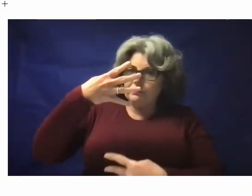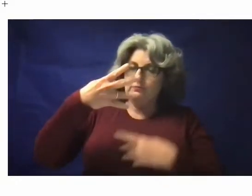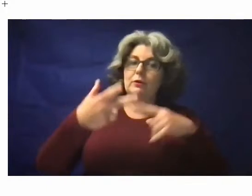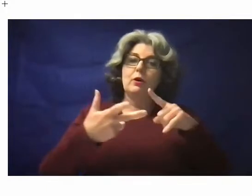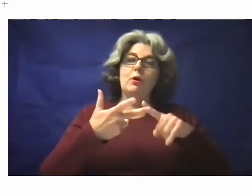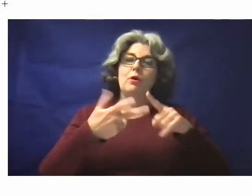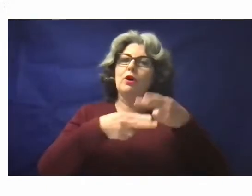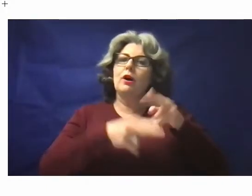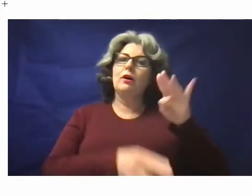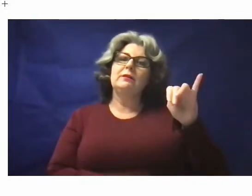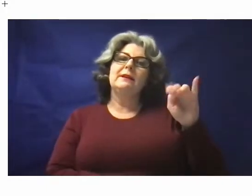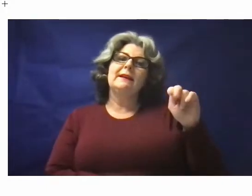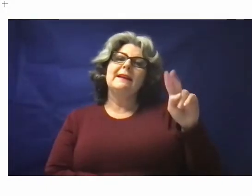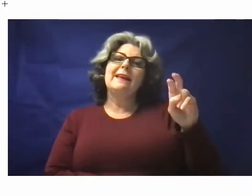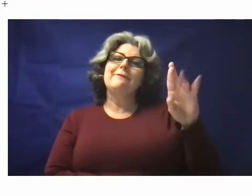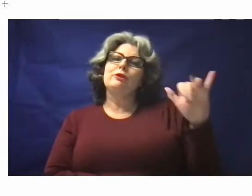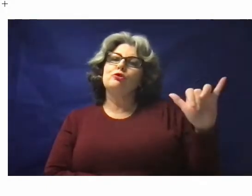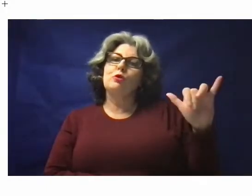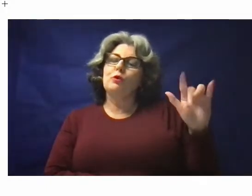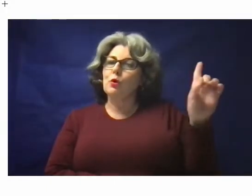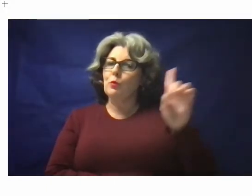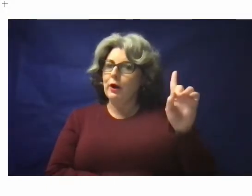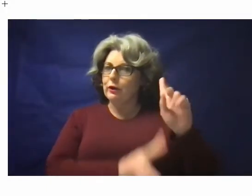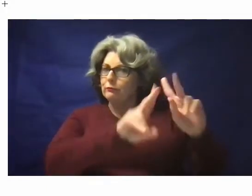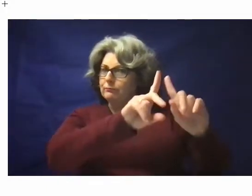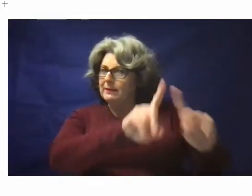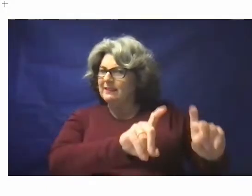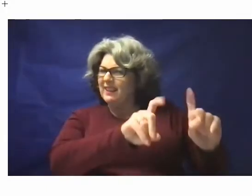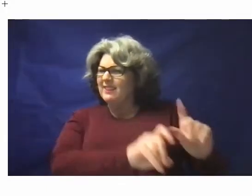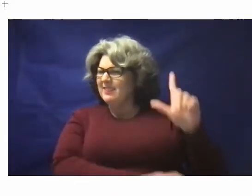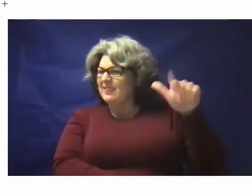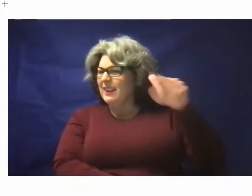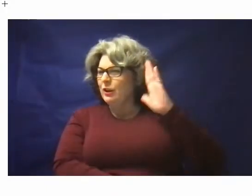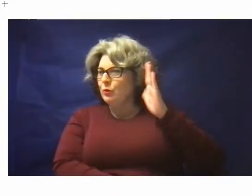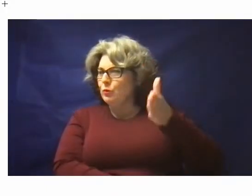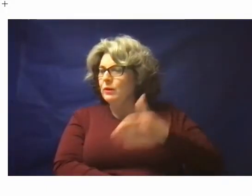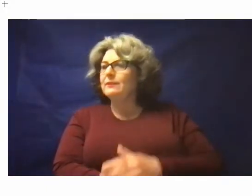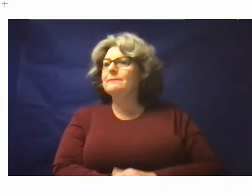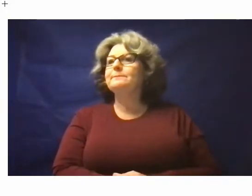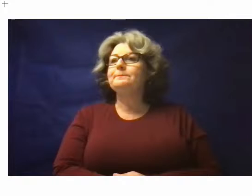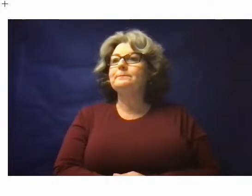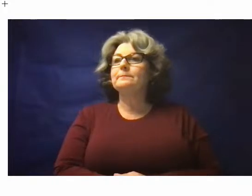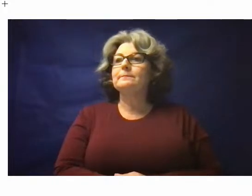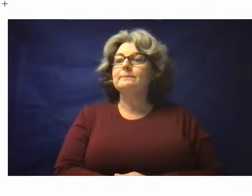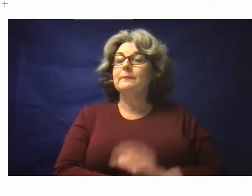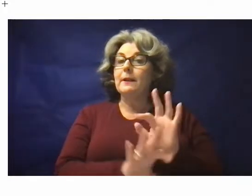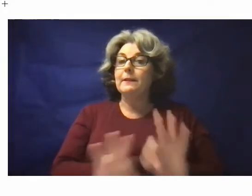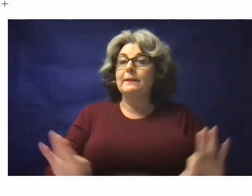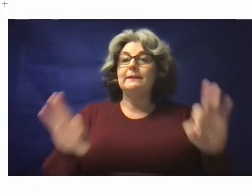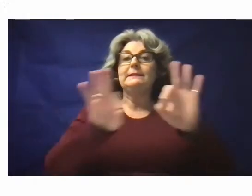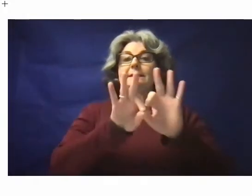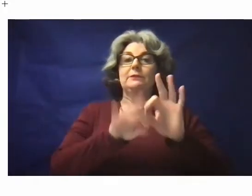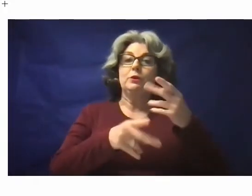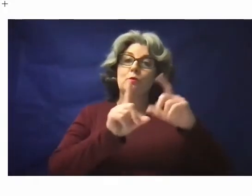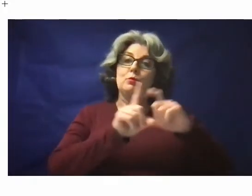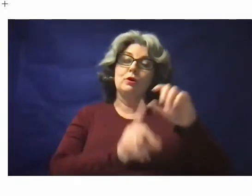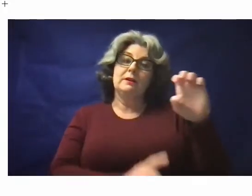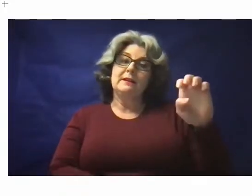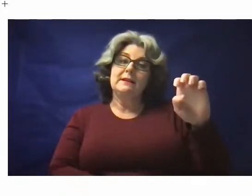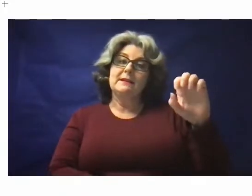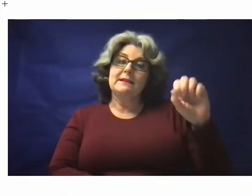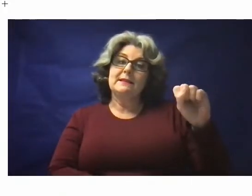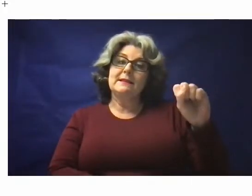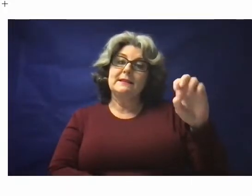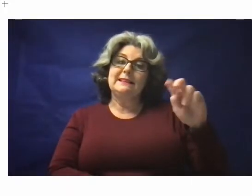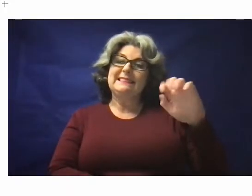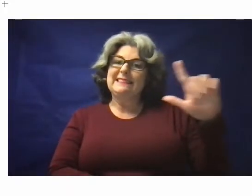inventory where you will be assessed at a later date. The essential qualifications, that's another important element, and it's one of